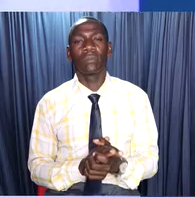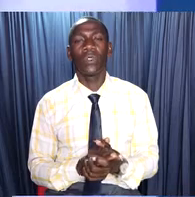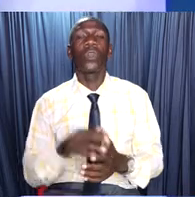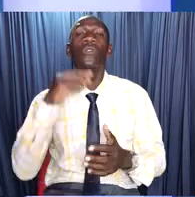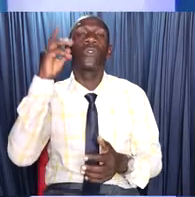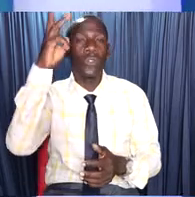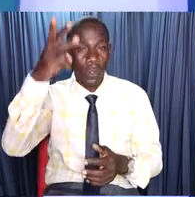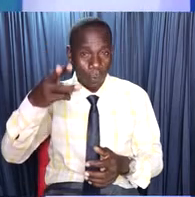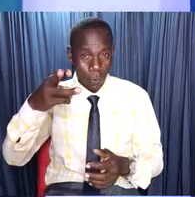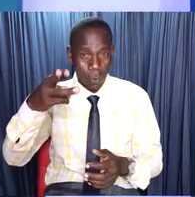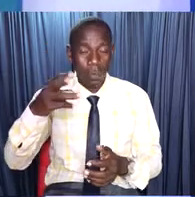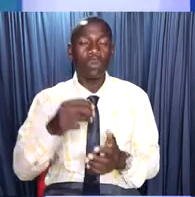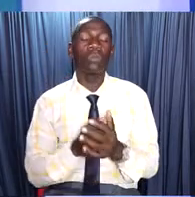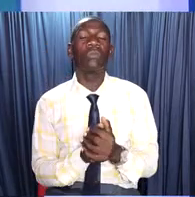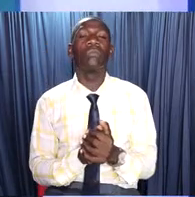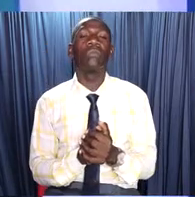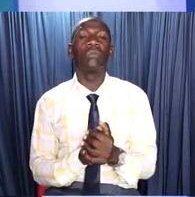Hallelujah. Kesho,